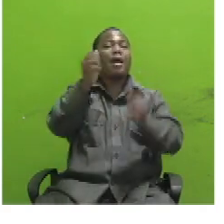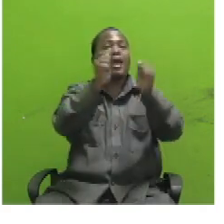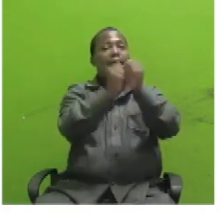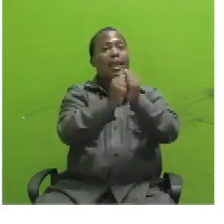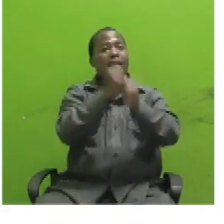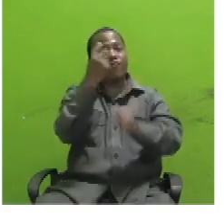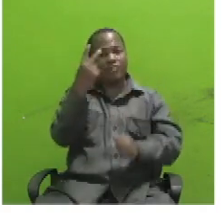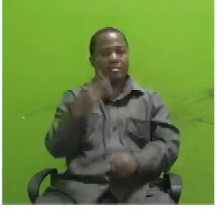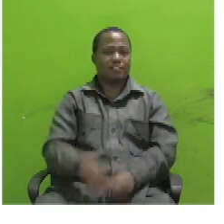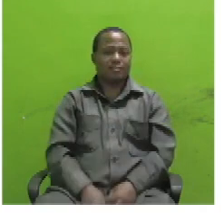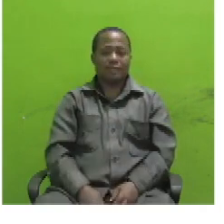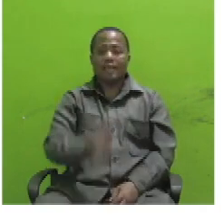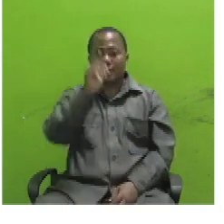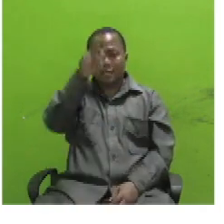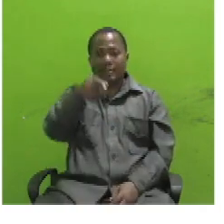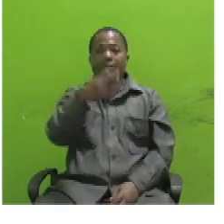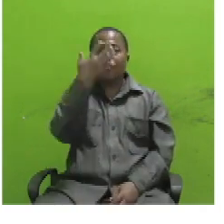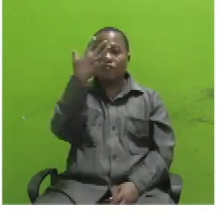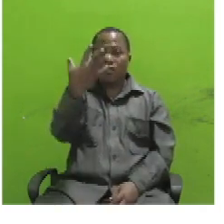20 to 11. It is